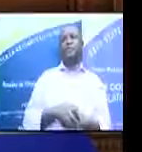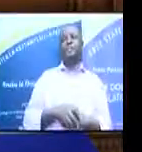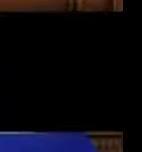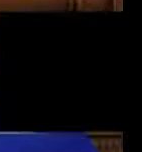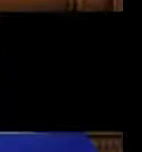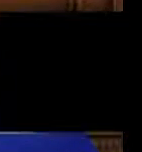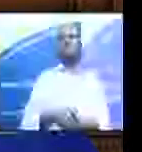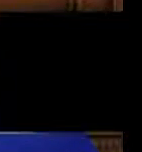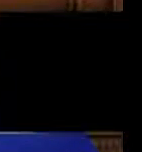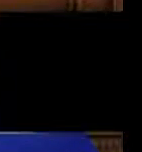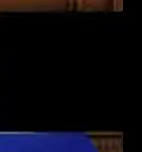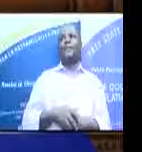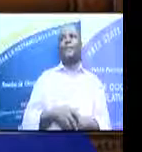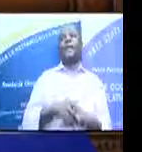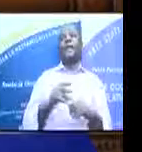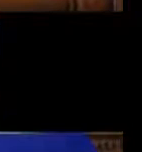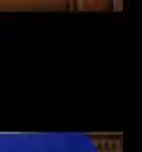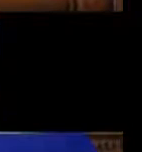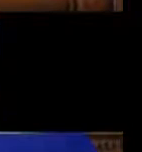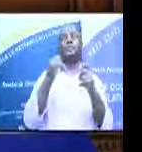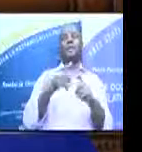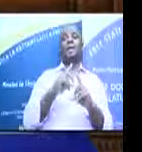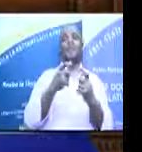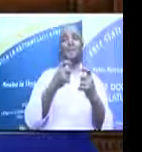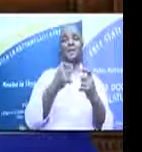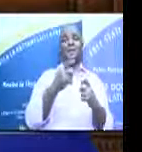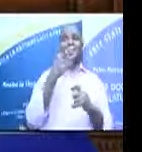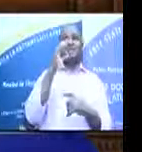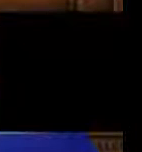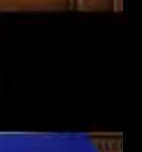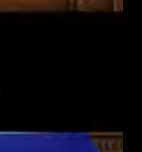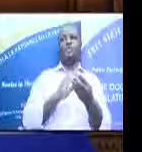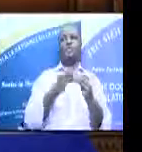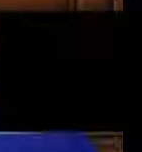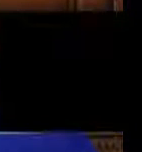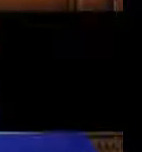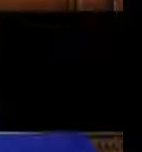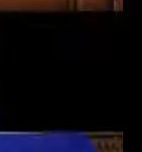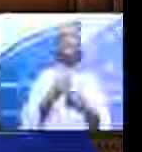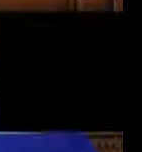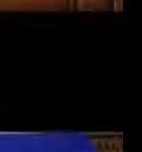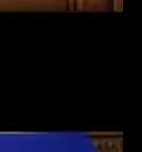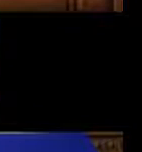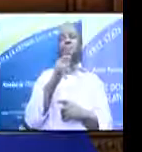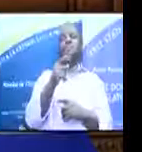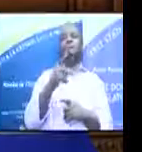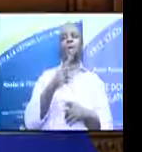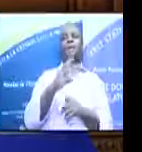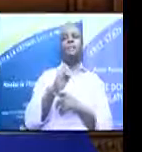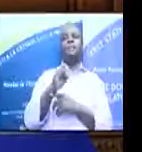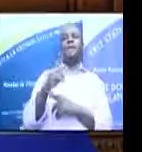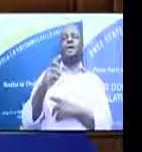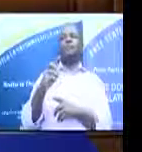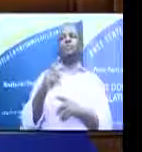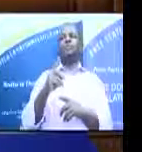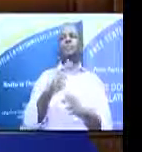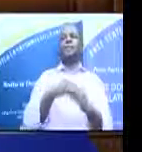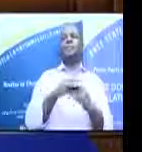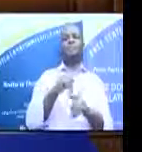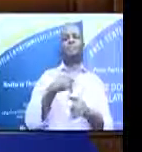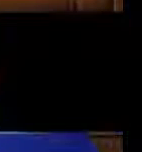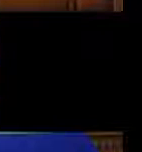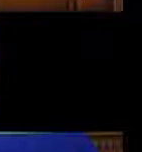of the pharmaceutical company, I think Honorable Meku addressed it, that the ANC as the governing